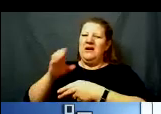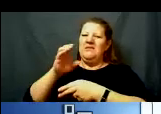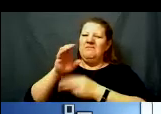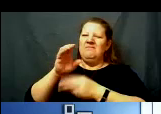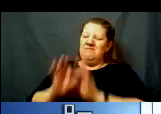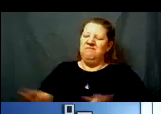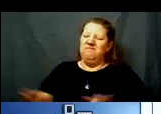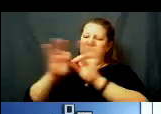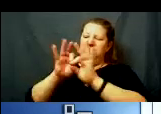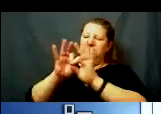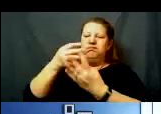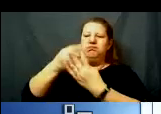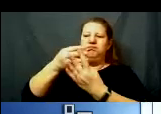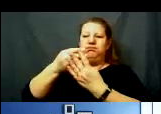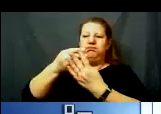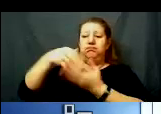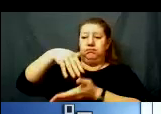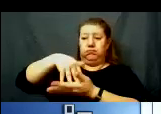studies. And